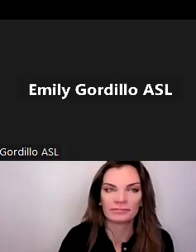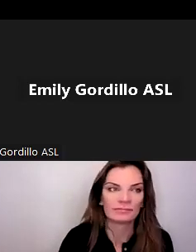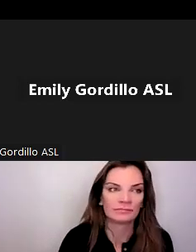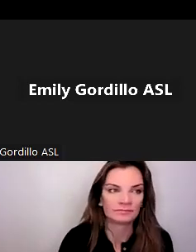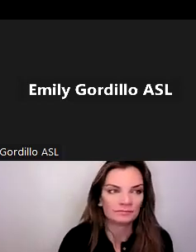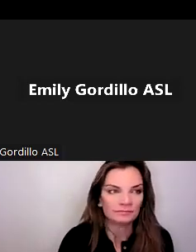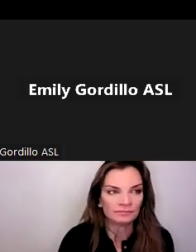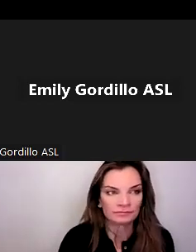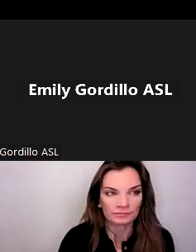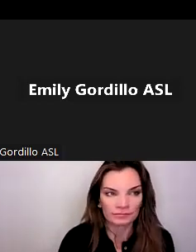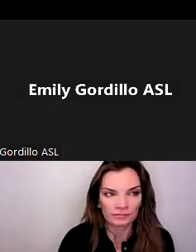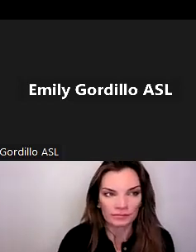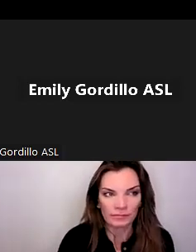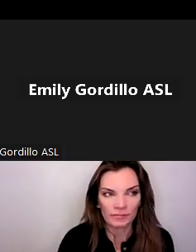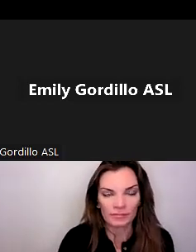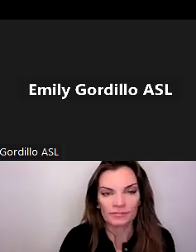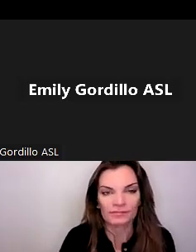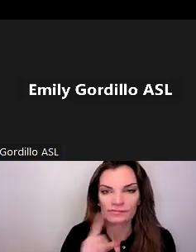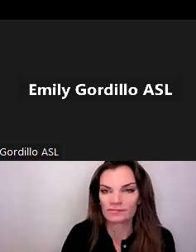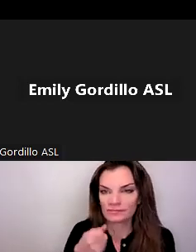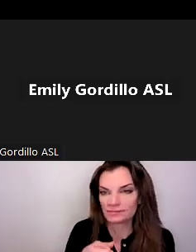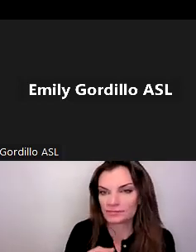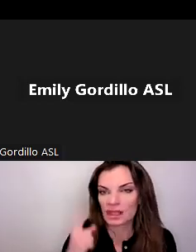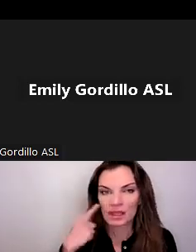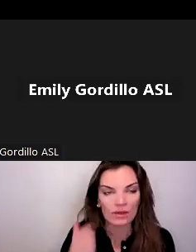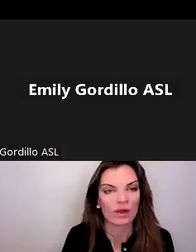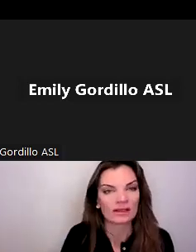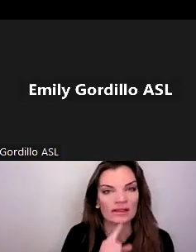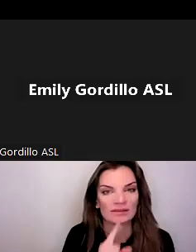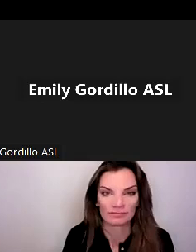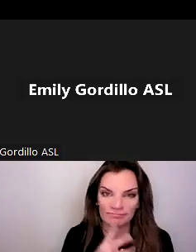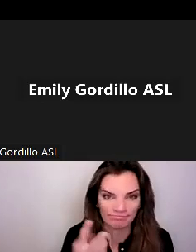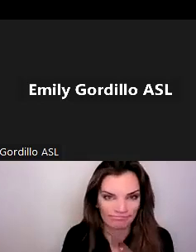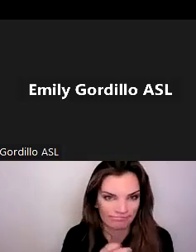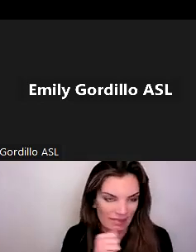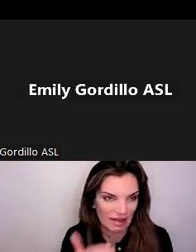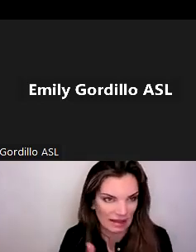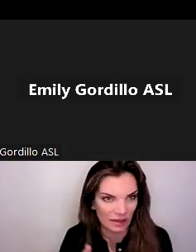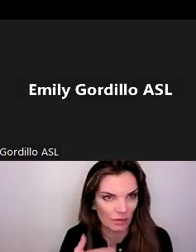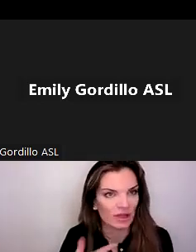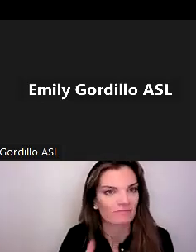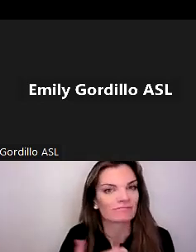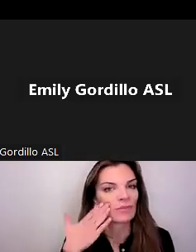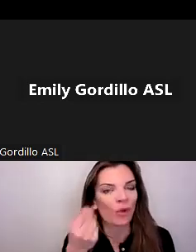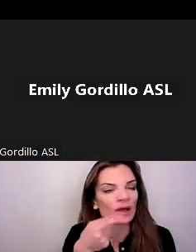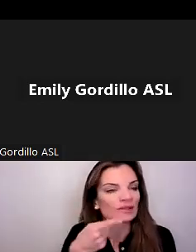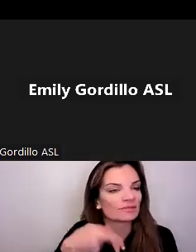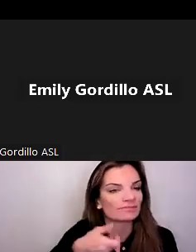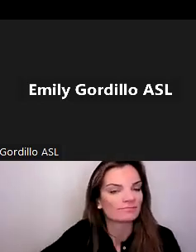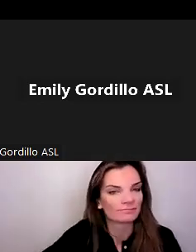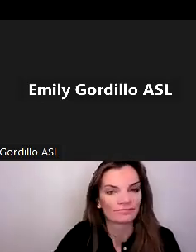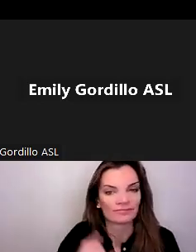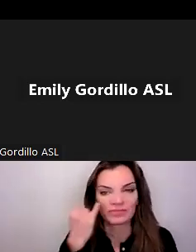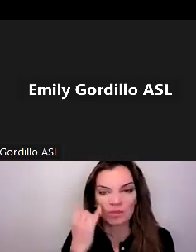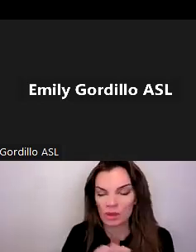loss is a very challenging thing because it's almost always idiopathic. We don't generally know what's causing it, but if it is related